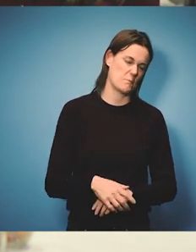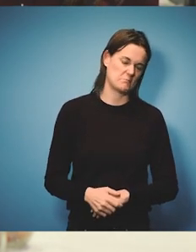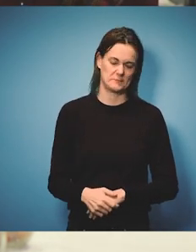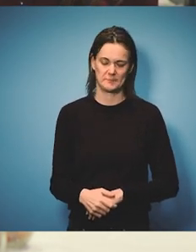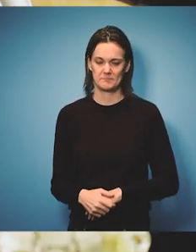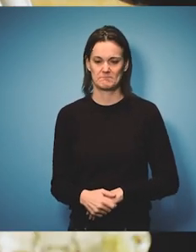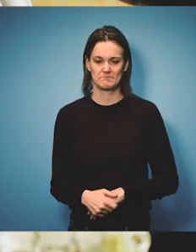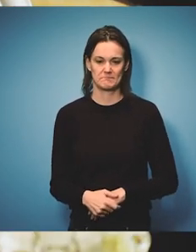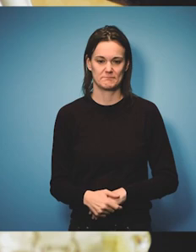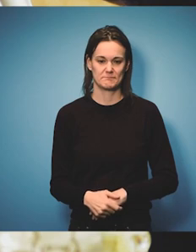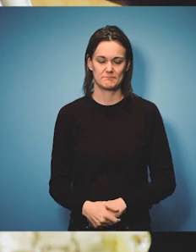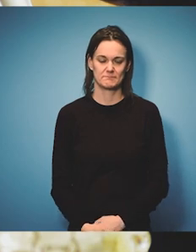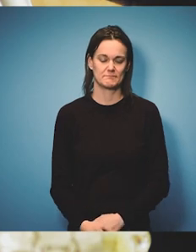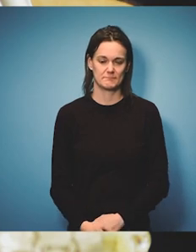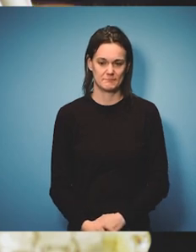Maybe I'll add one more.